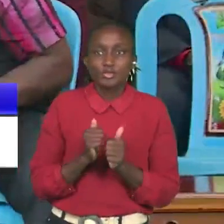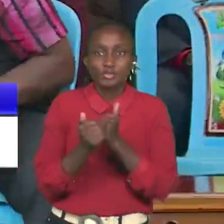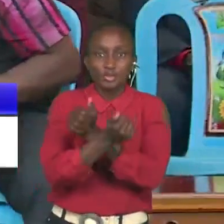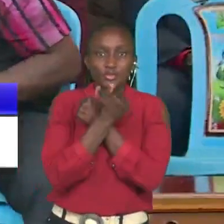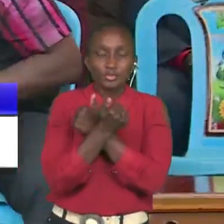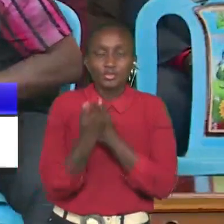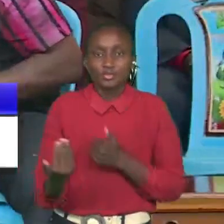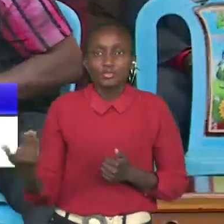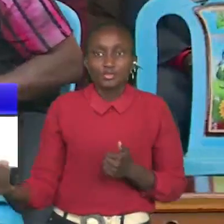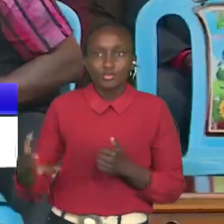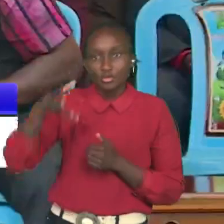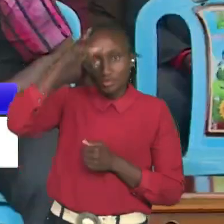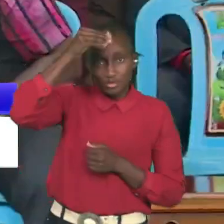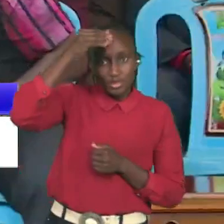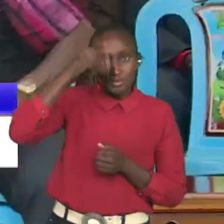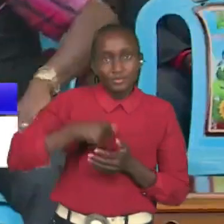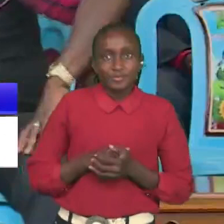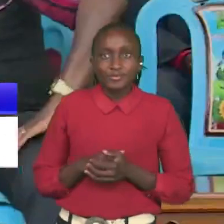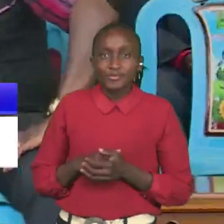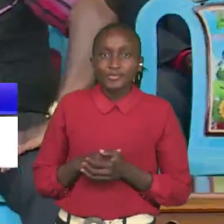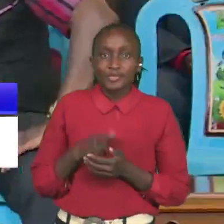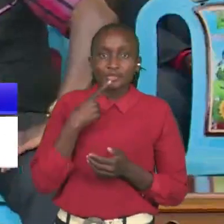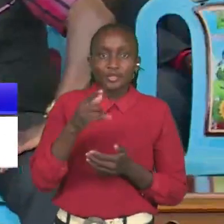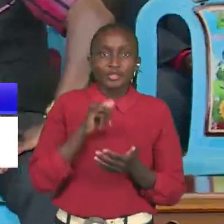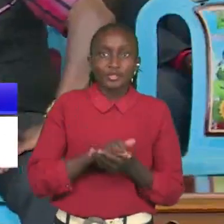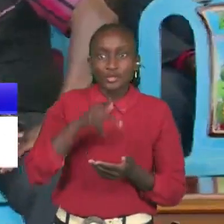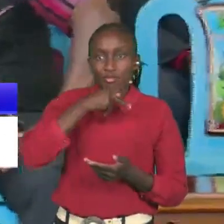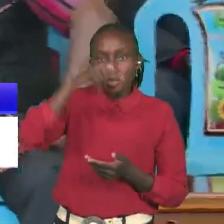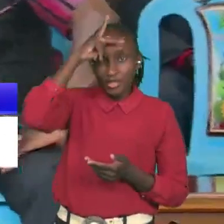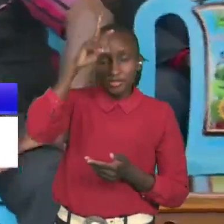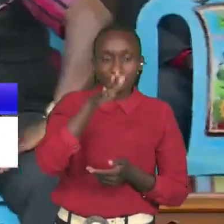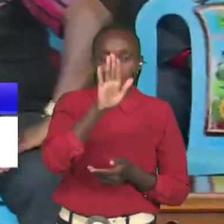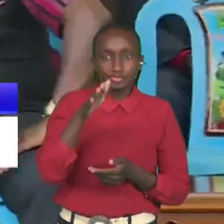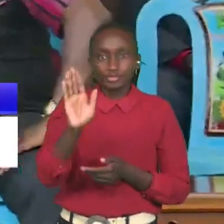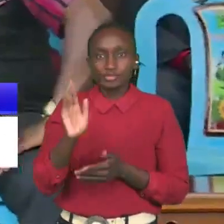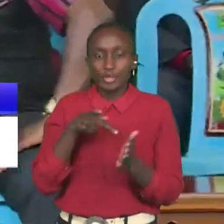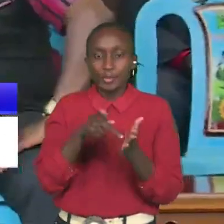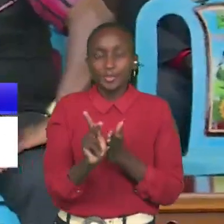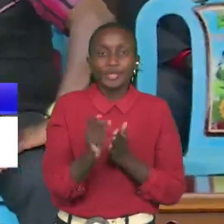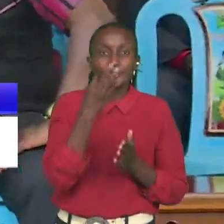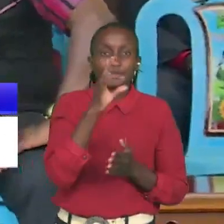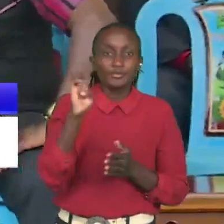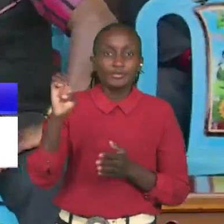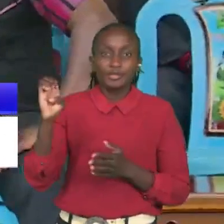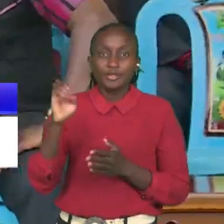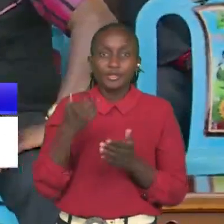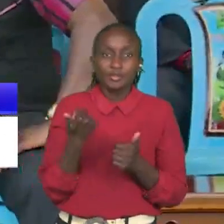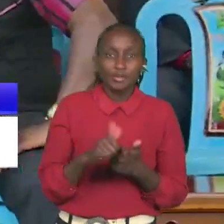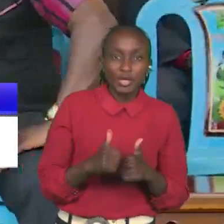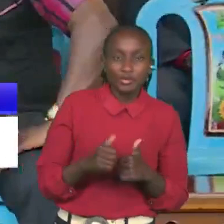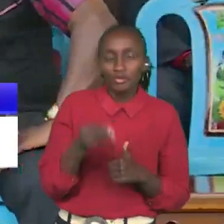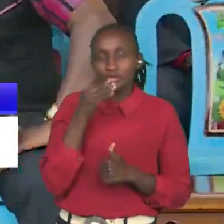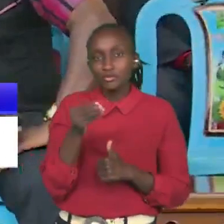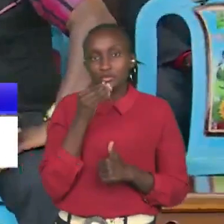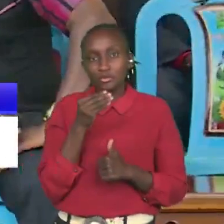wanazuia watoto kusoma, eti kwa sababu wazazi wao hawajalipa pesa ya mankuli